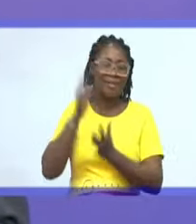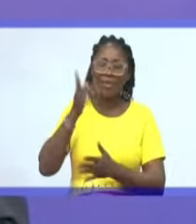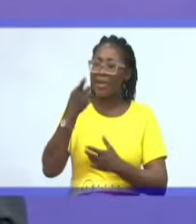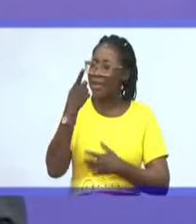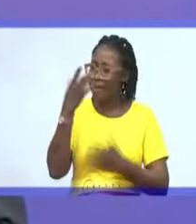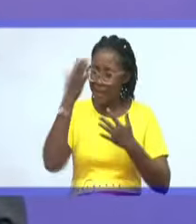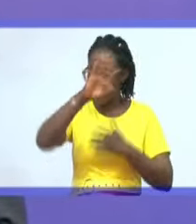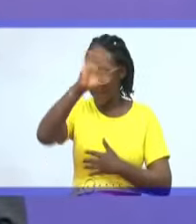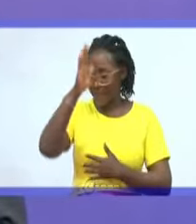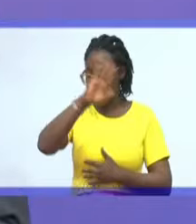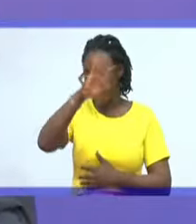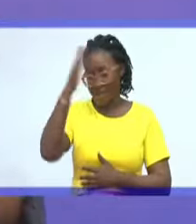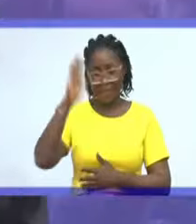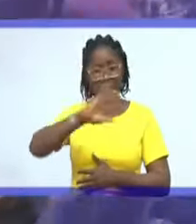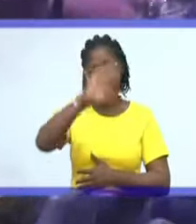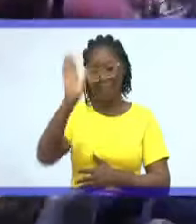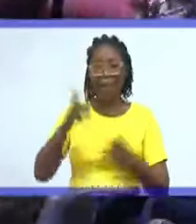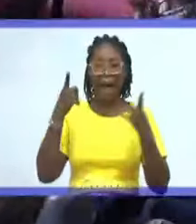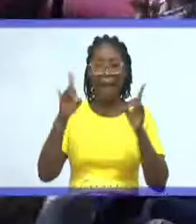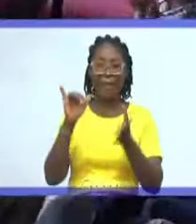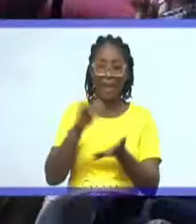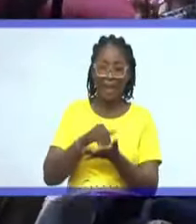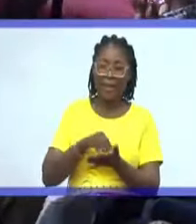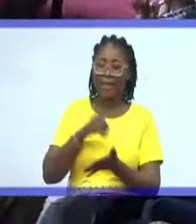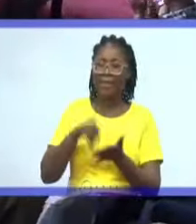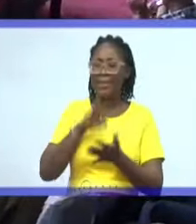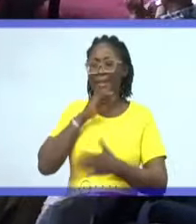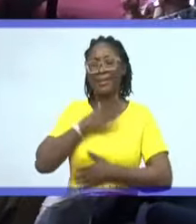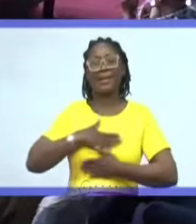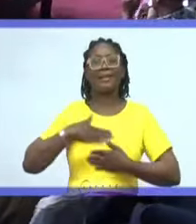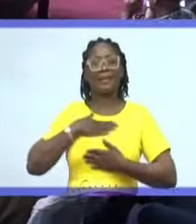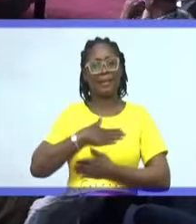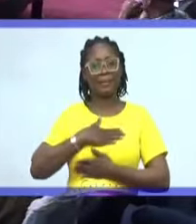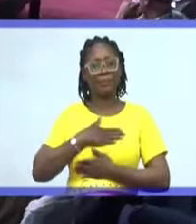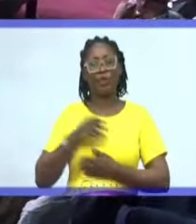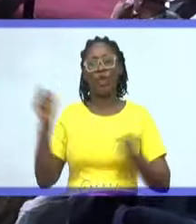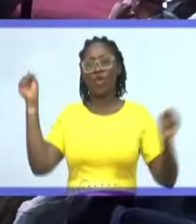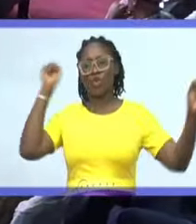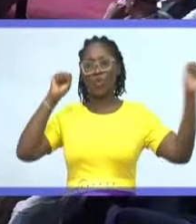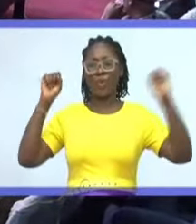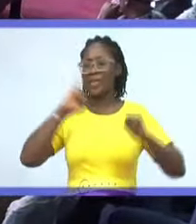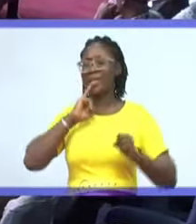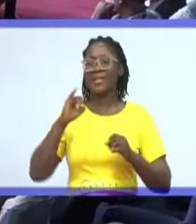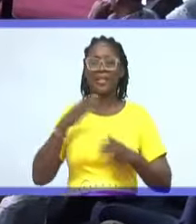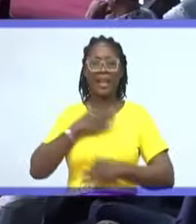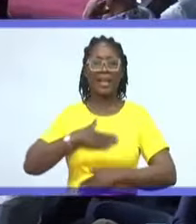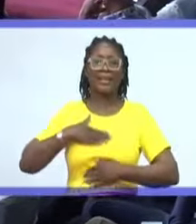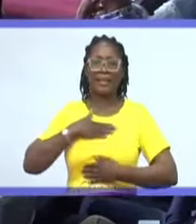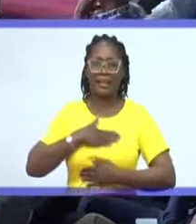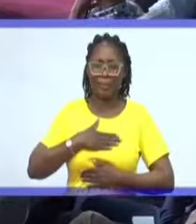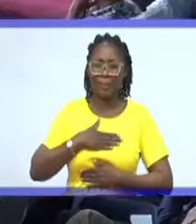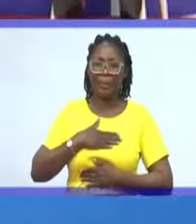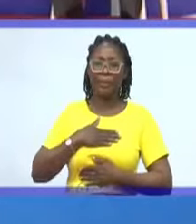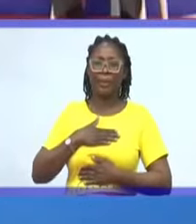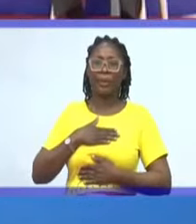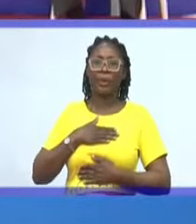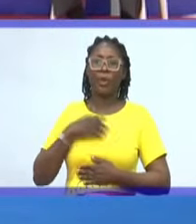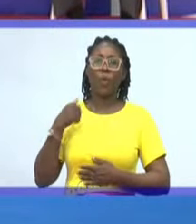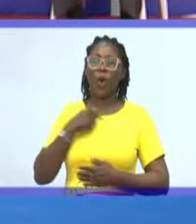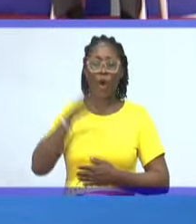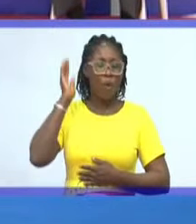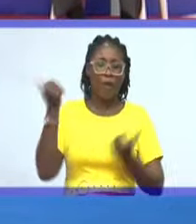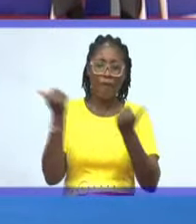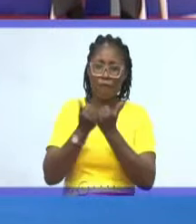again, by the grace of God. This is entertainment. Sports is entertainment. And Nigerians, and then we're going to